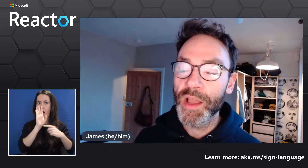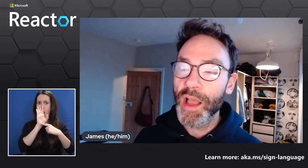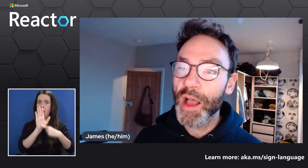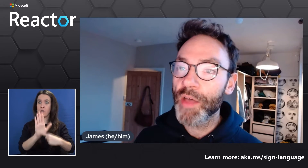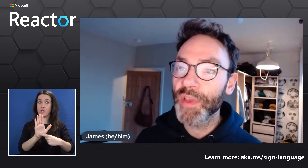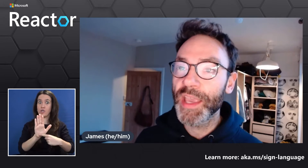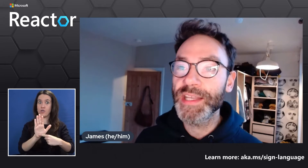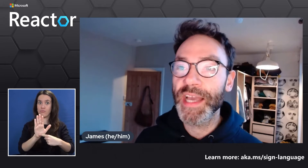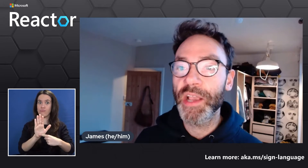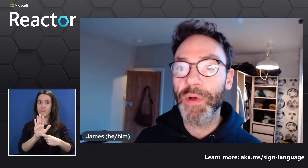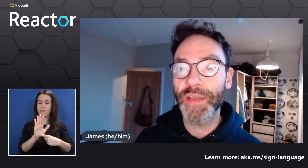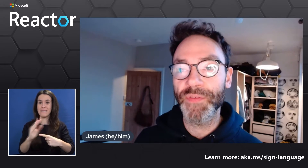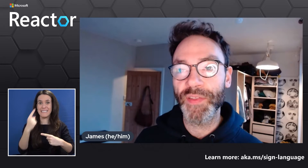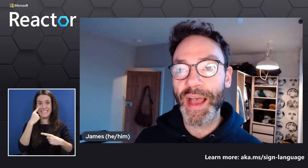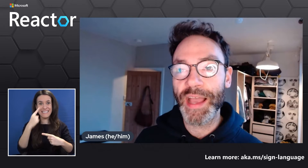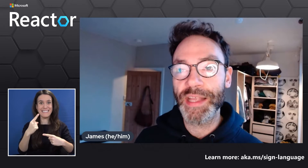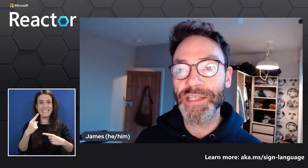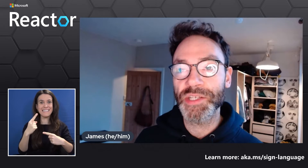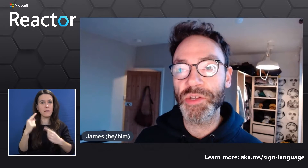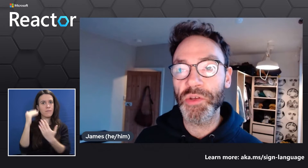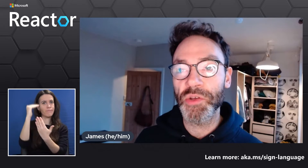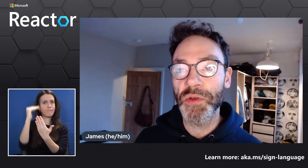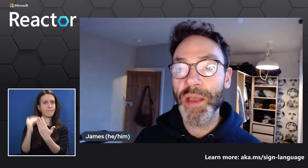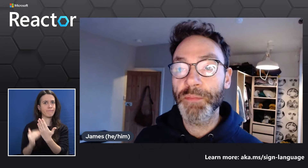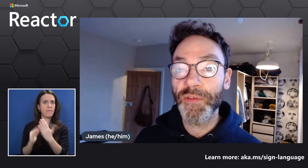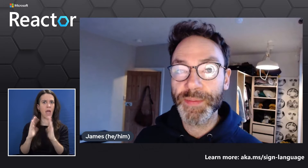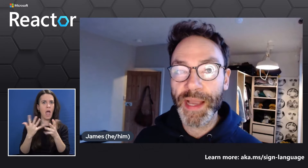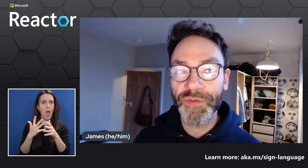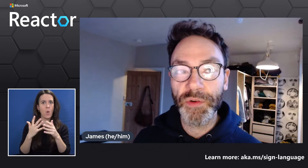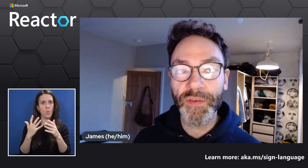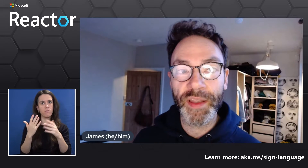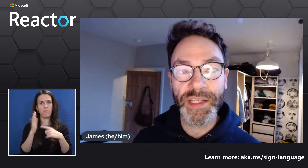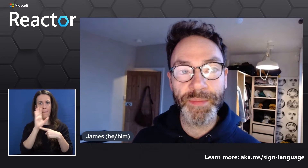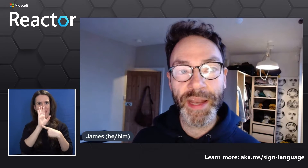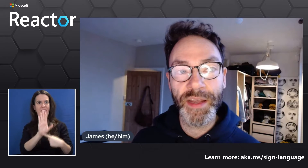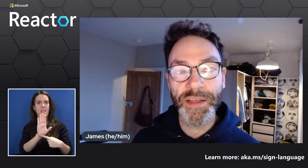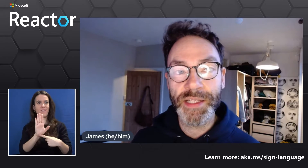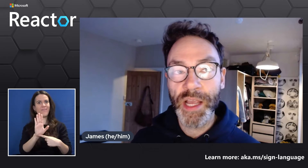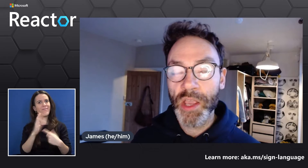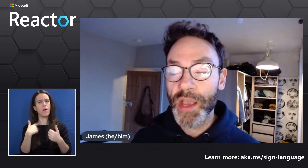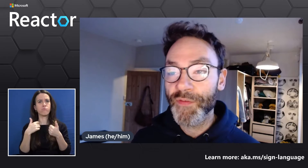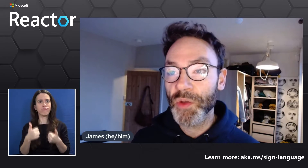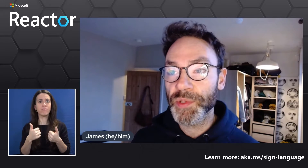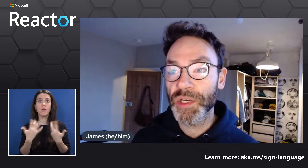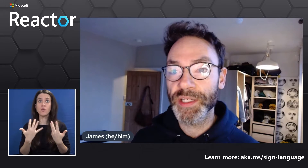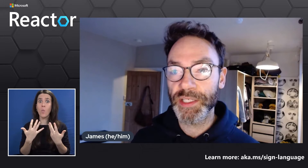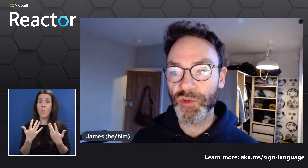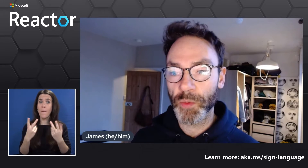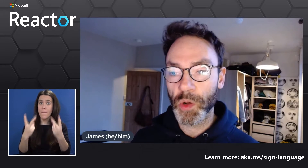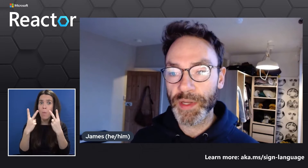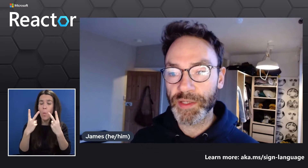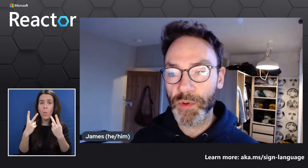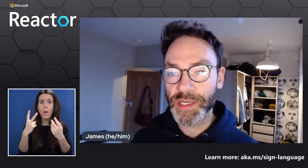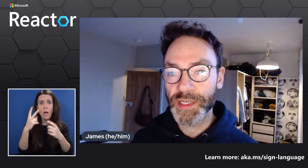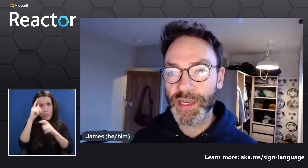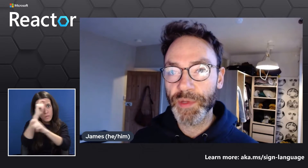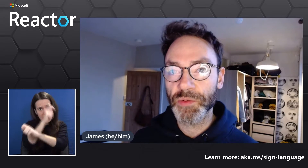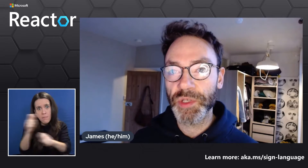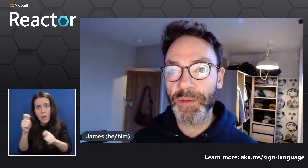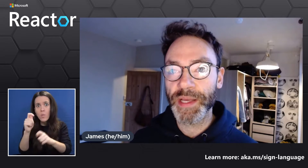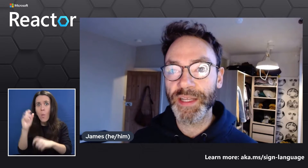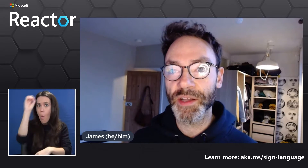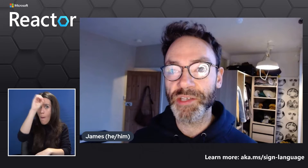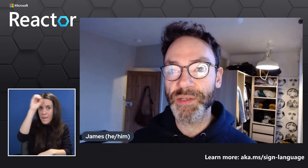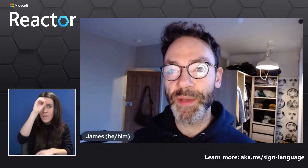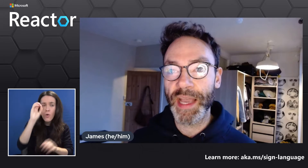now. The key takeaway for that is to be respectful of others' opinions. You have the opportunity to drop comments and questions in, which we'll